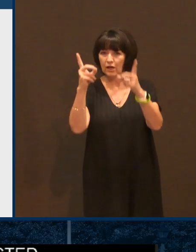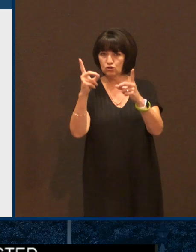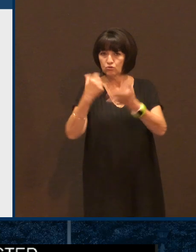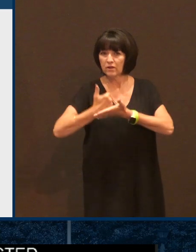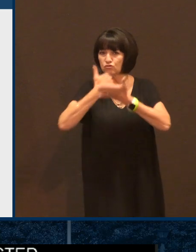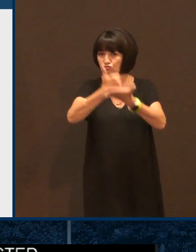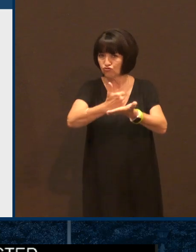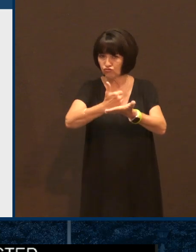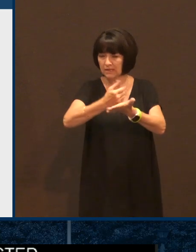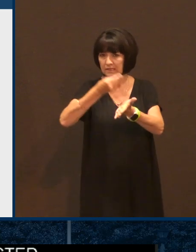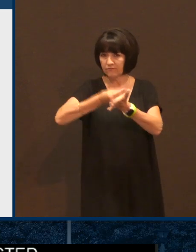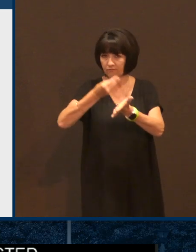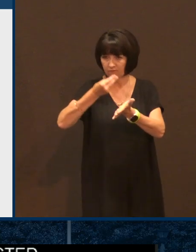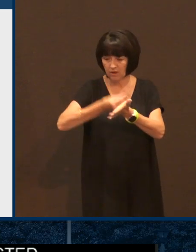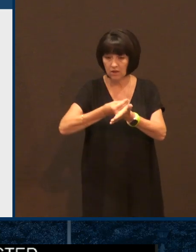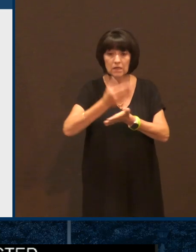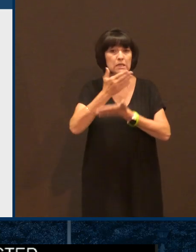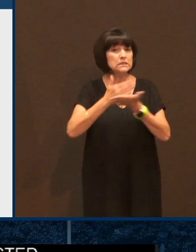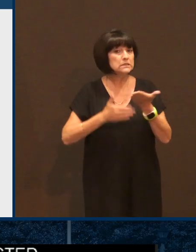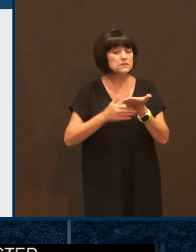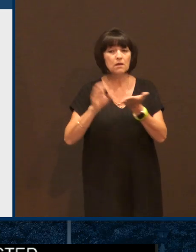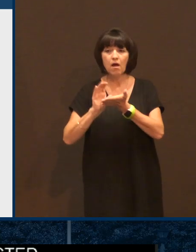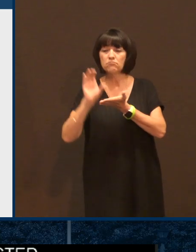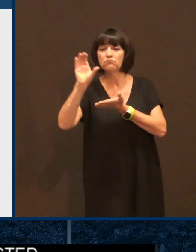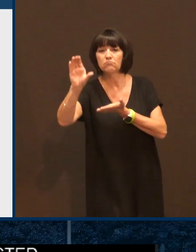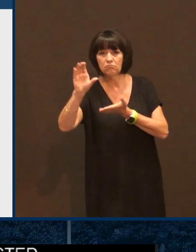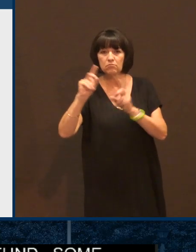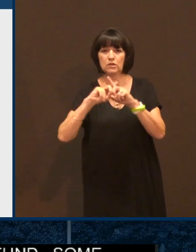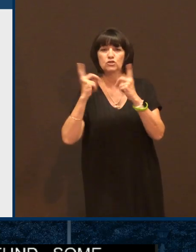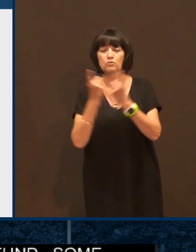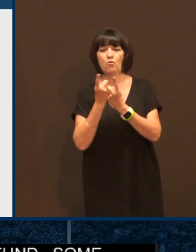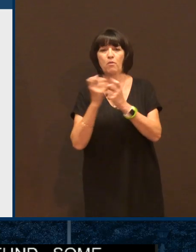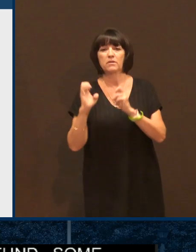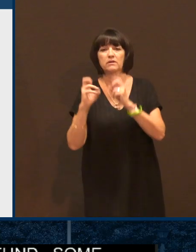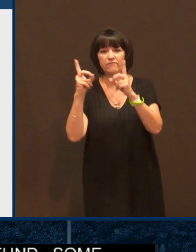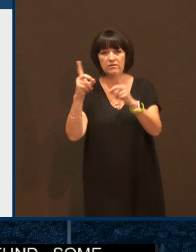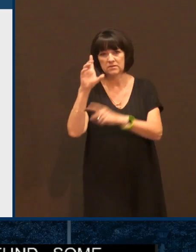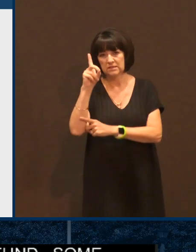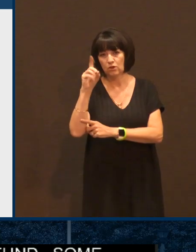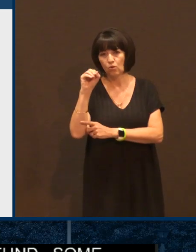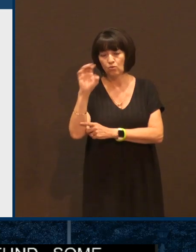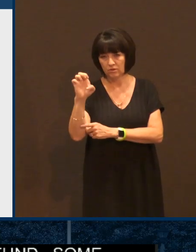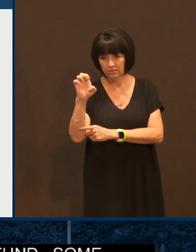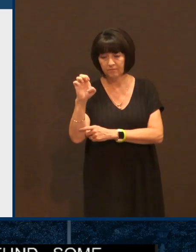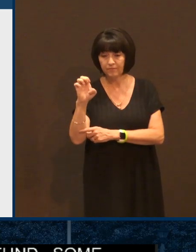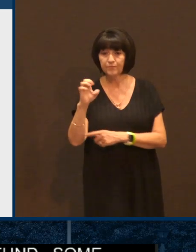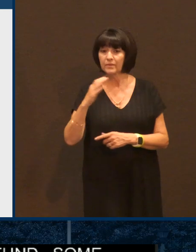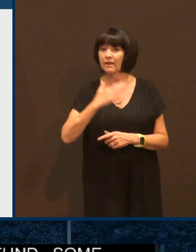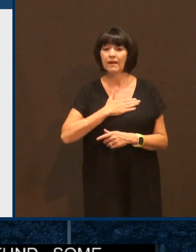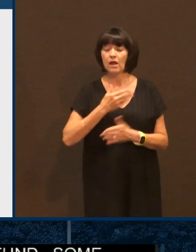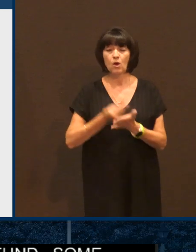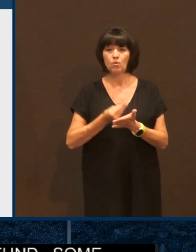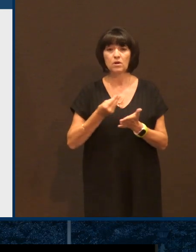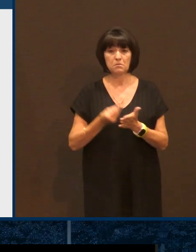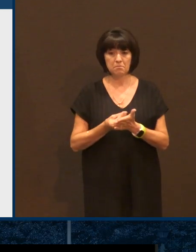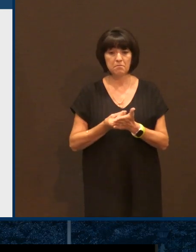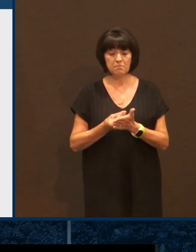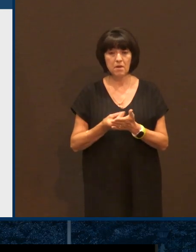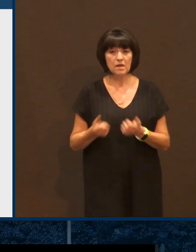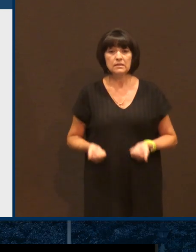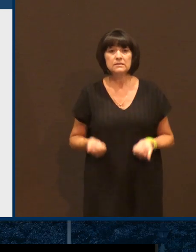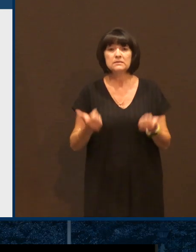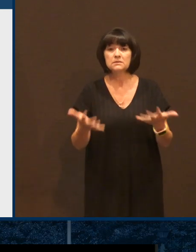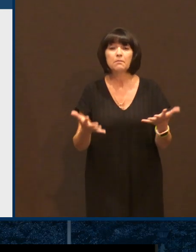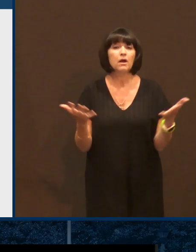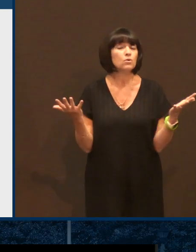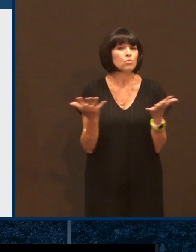Department of Education. We've collaborated, and our monies will be spent basically sending it out again to help what